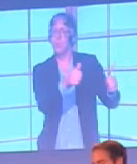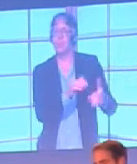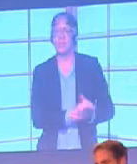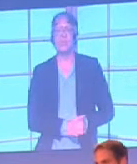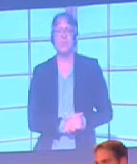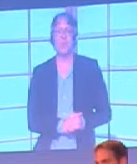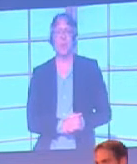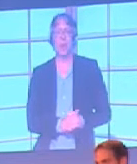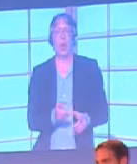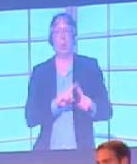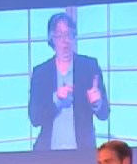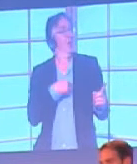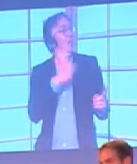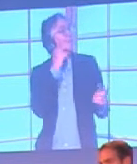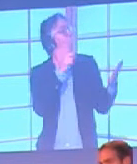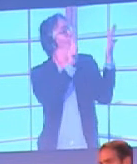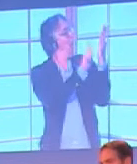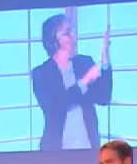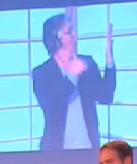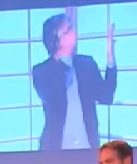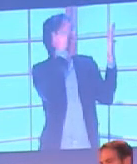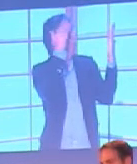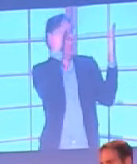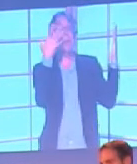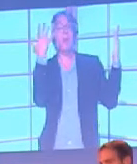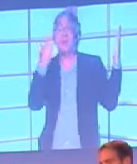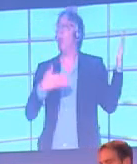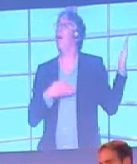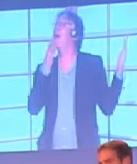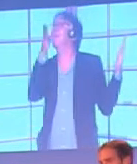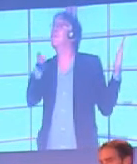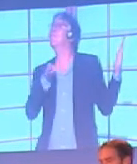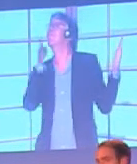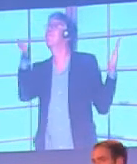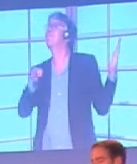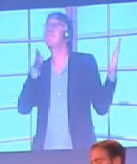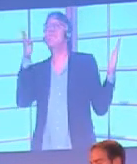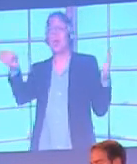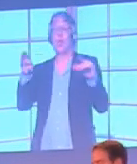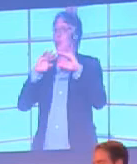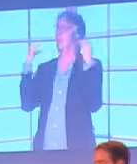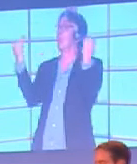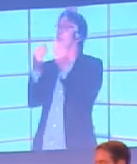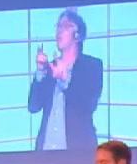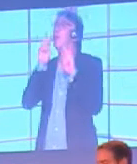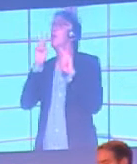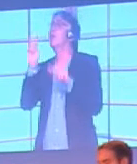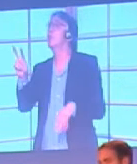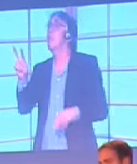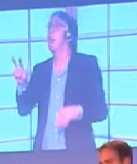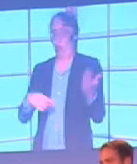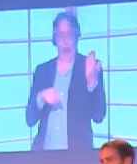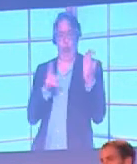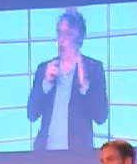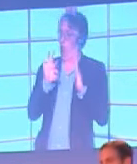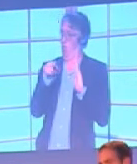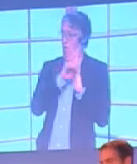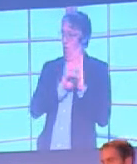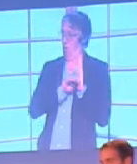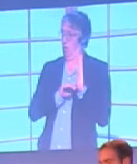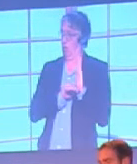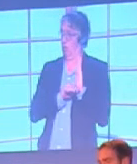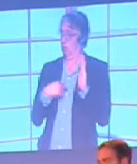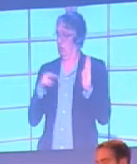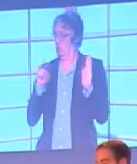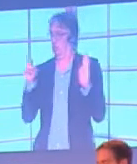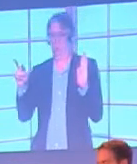to some stadiums and we compared with UEFA/CAFE minimum requirements, we were still not being aligned